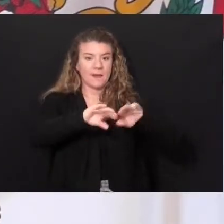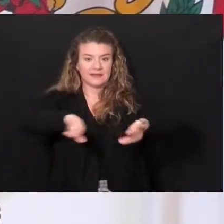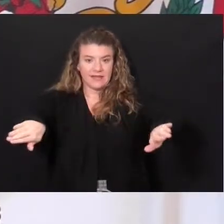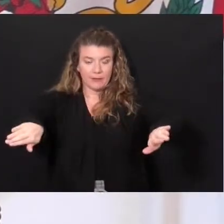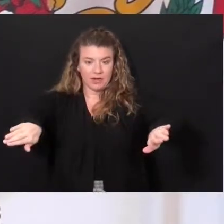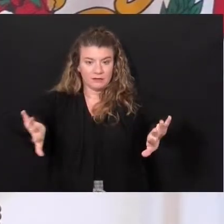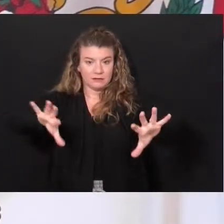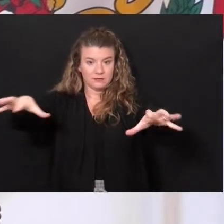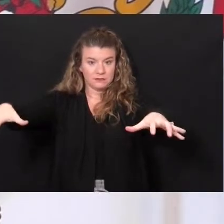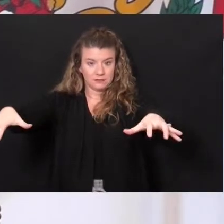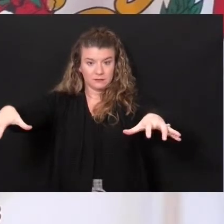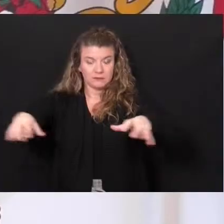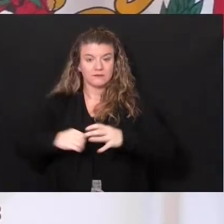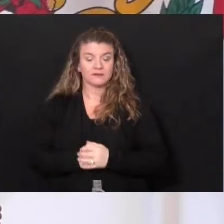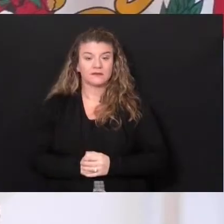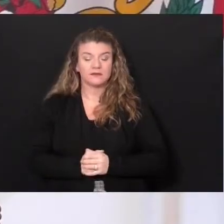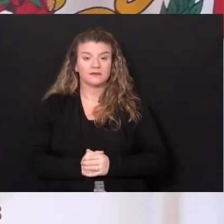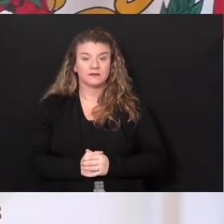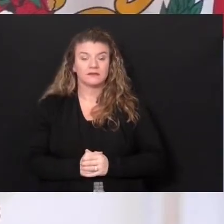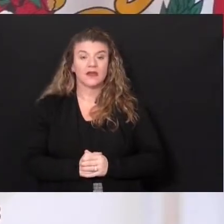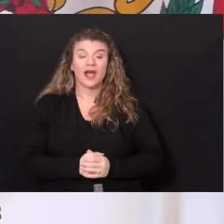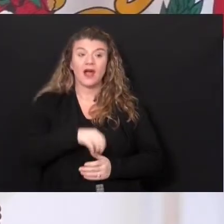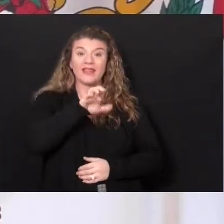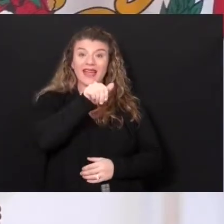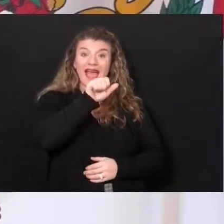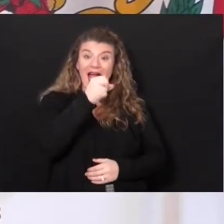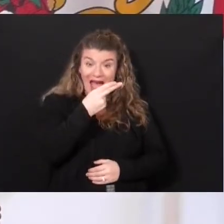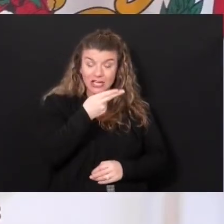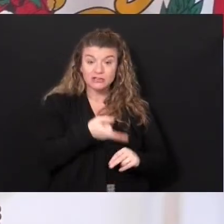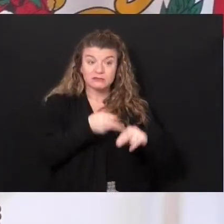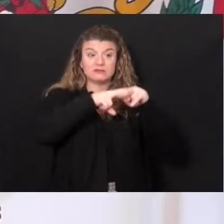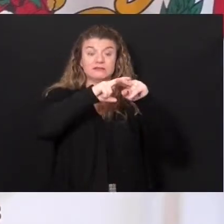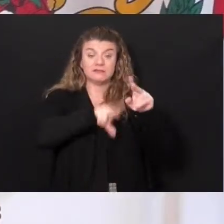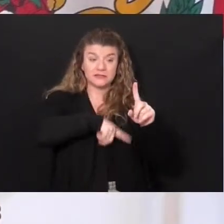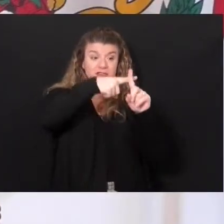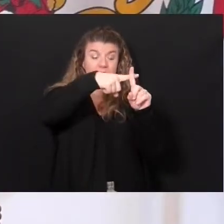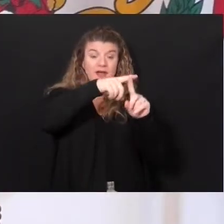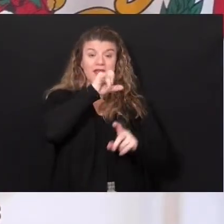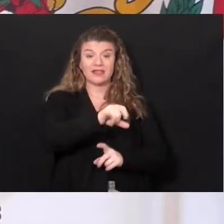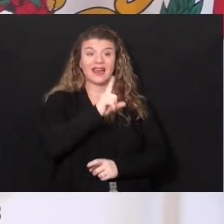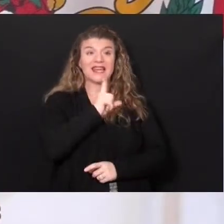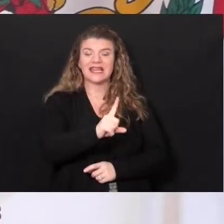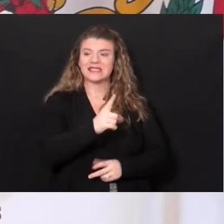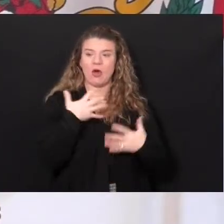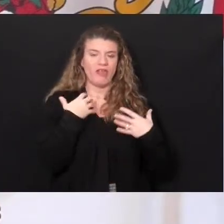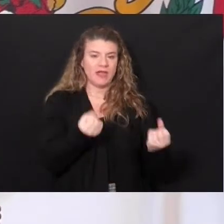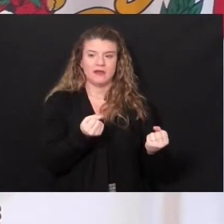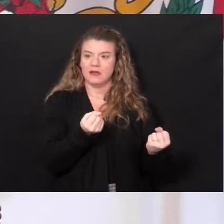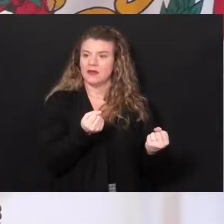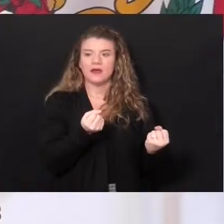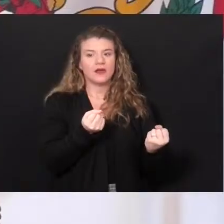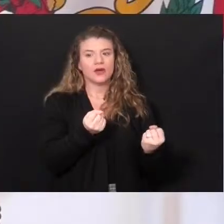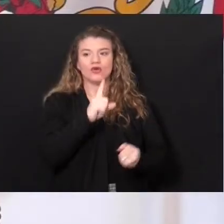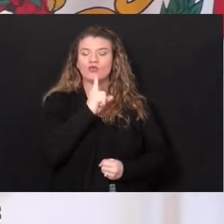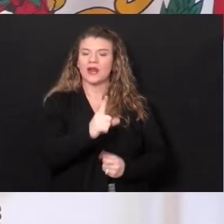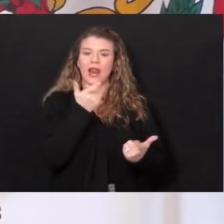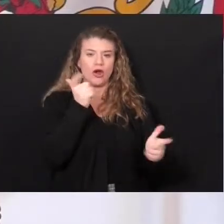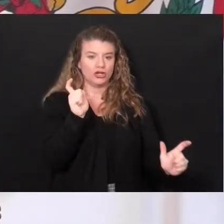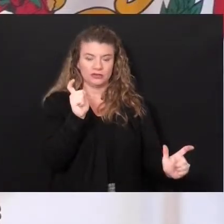number. We have a cash surplus in this state right now that is extremely healthy and extremely